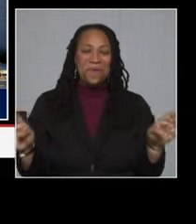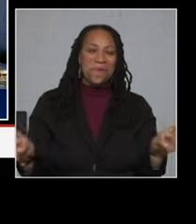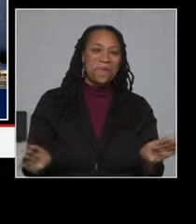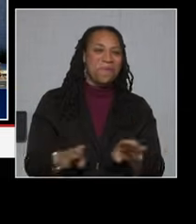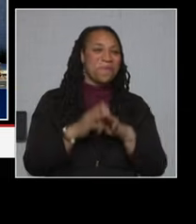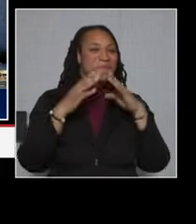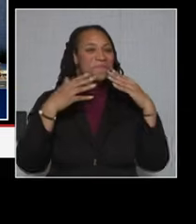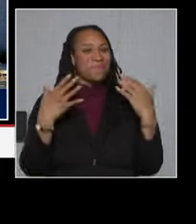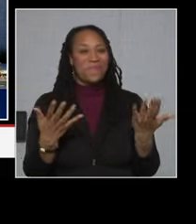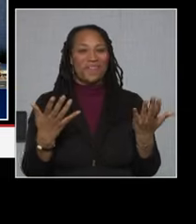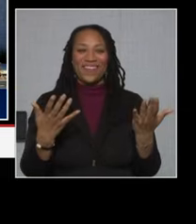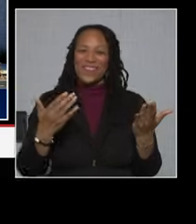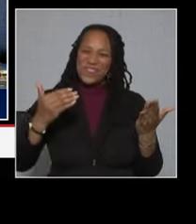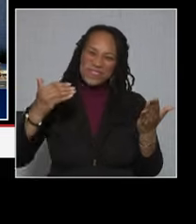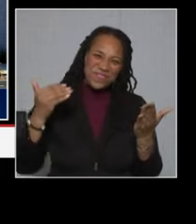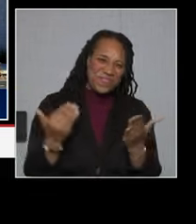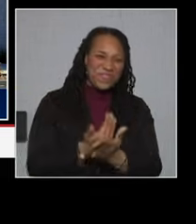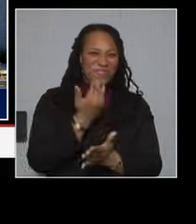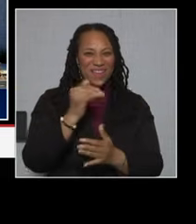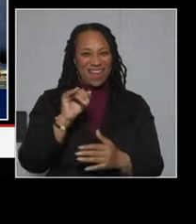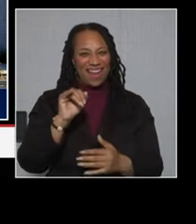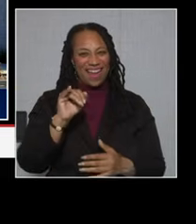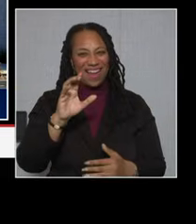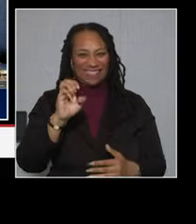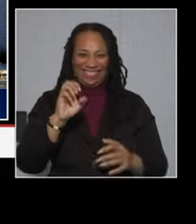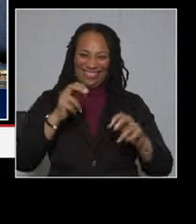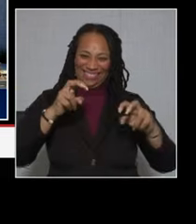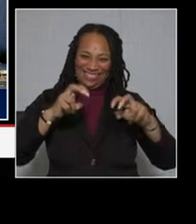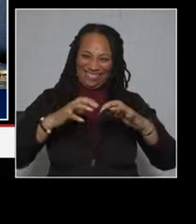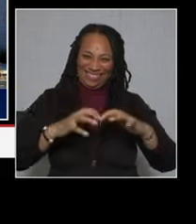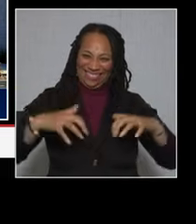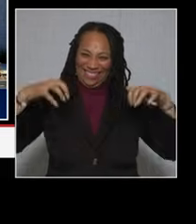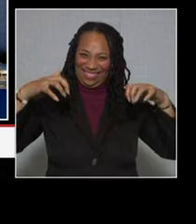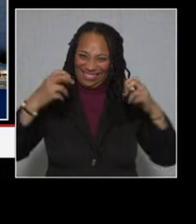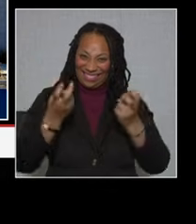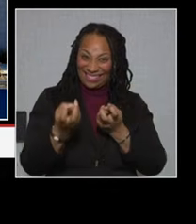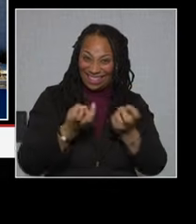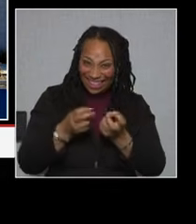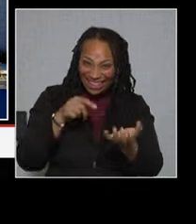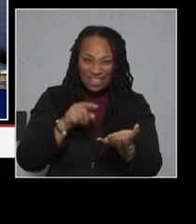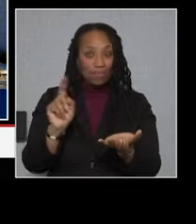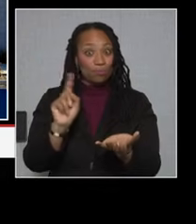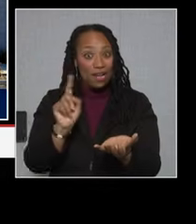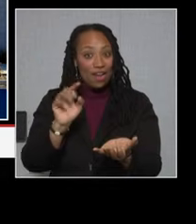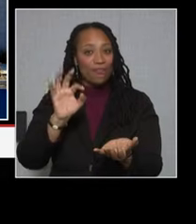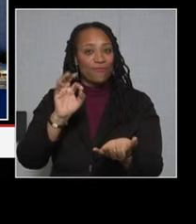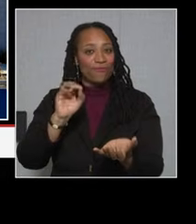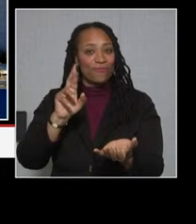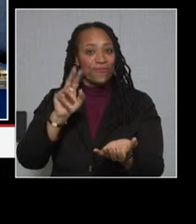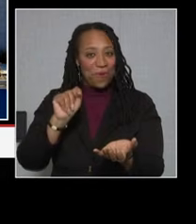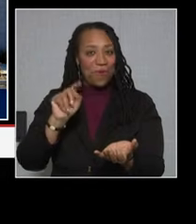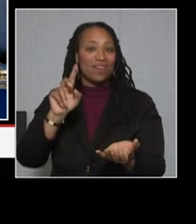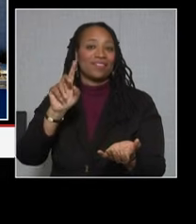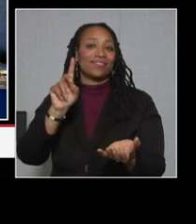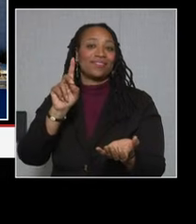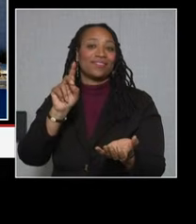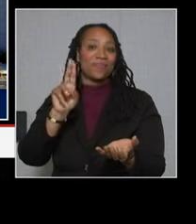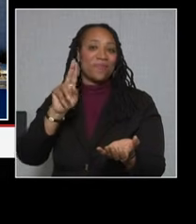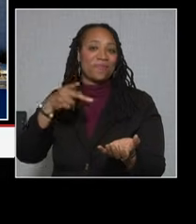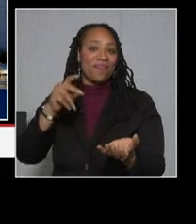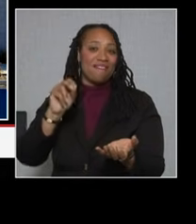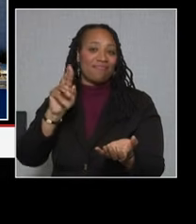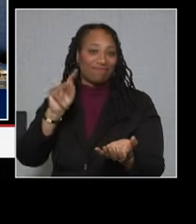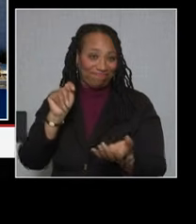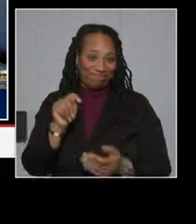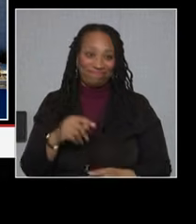to the public, I think, starting today. And you can also go on the DPR website to learn more